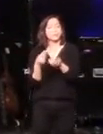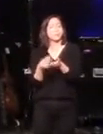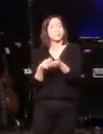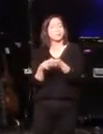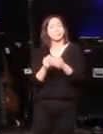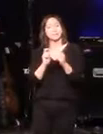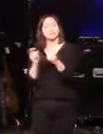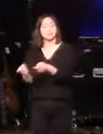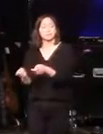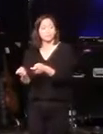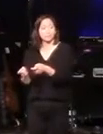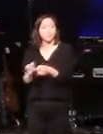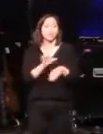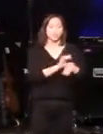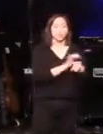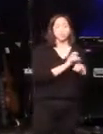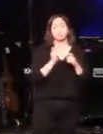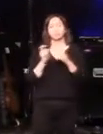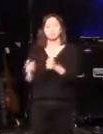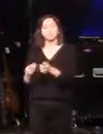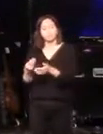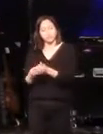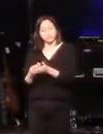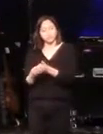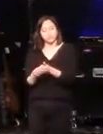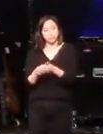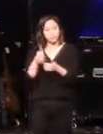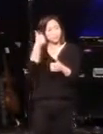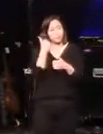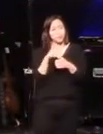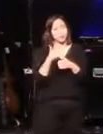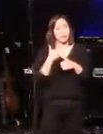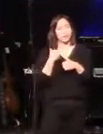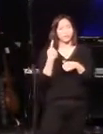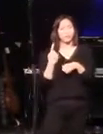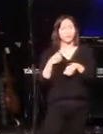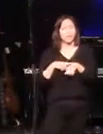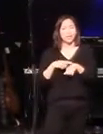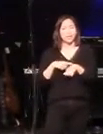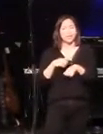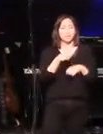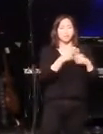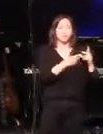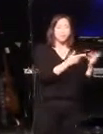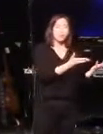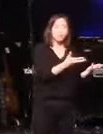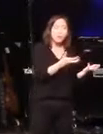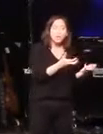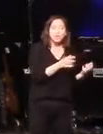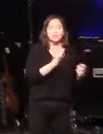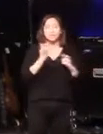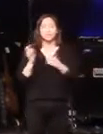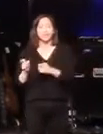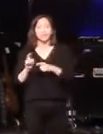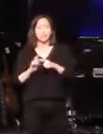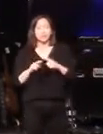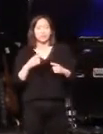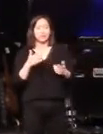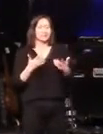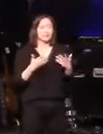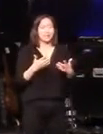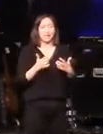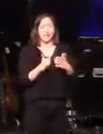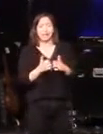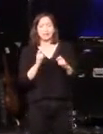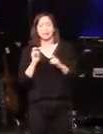by the way, there was a season in which they wanted to give, but had no place or way to give. When Paul's arrested,